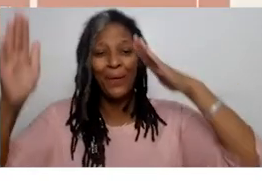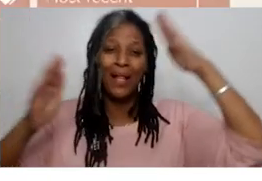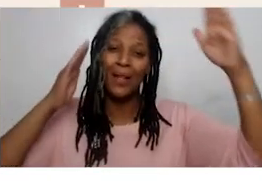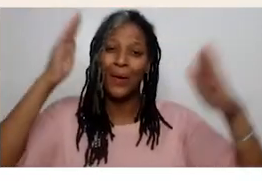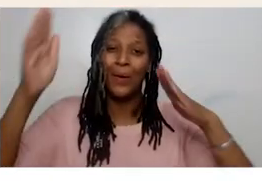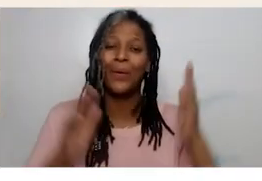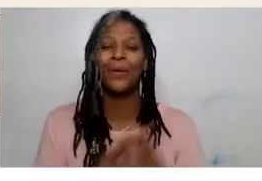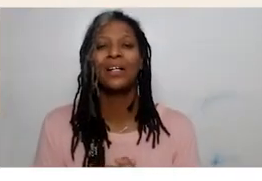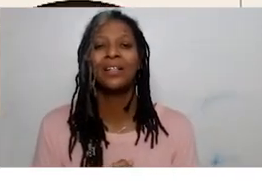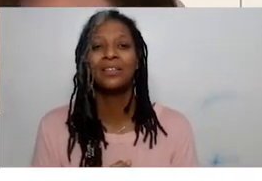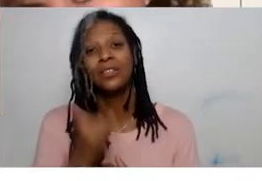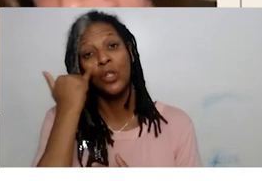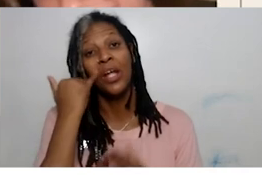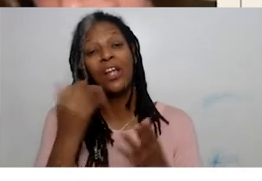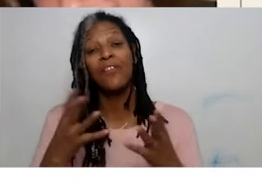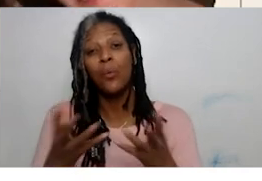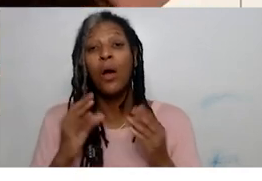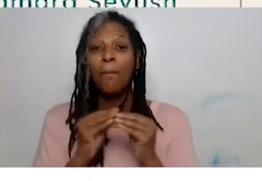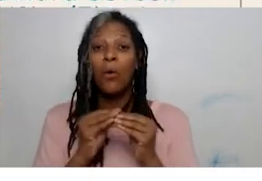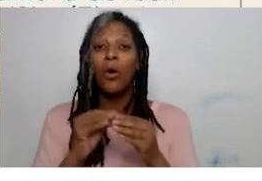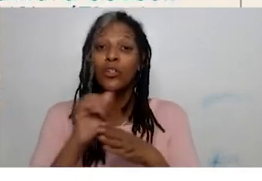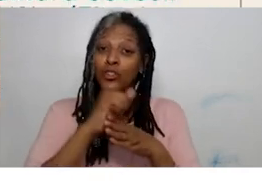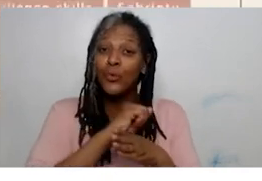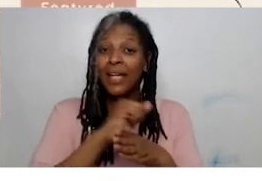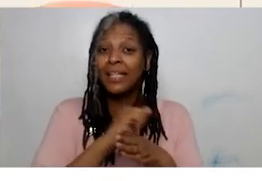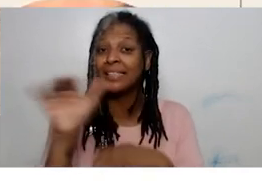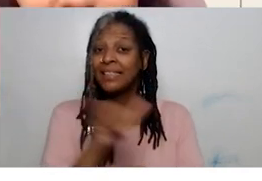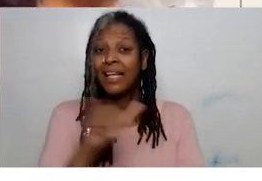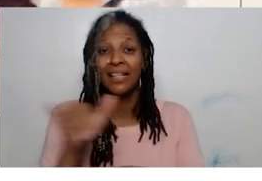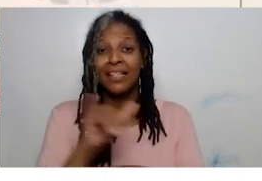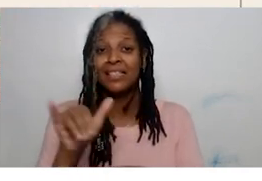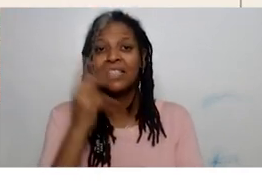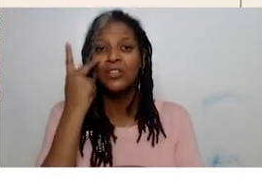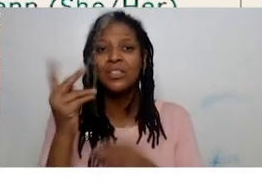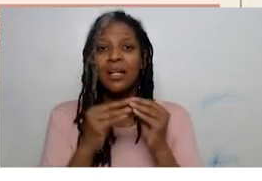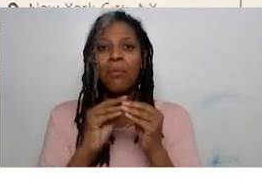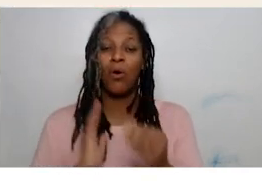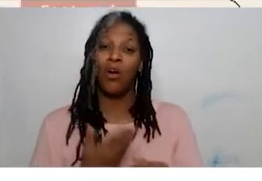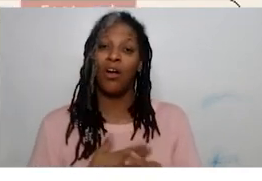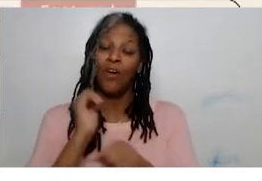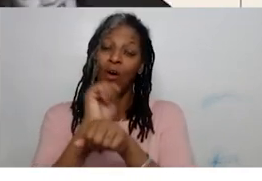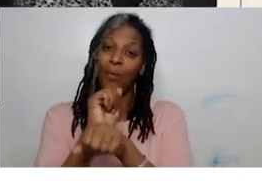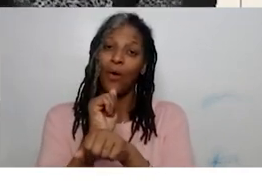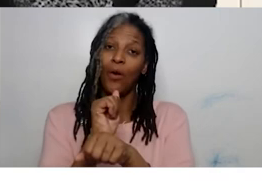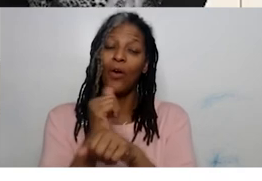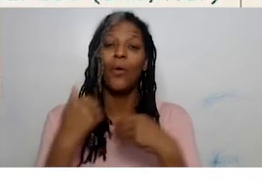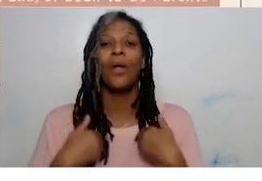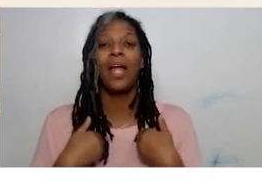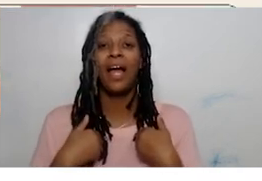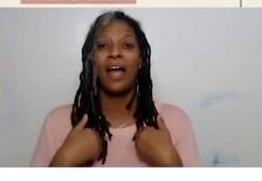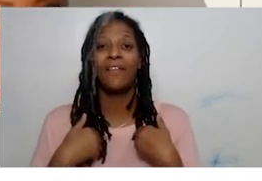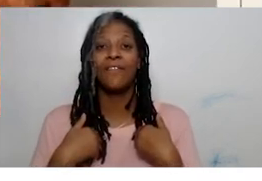quick plug, if you like more trainings like this and to like to see more of our work, we have a directory